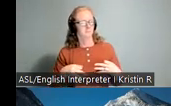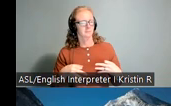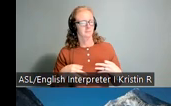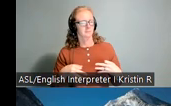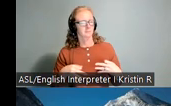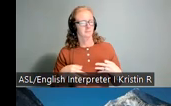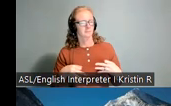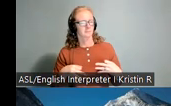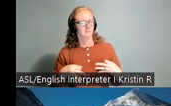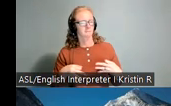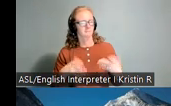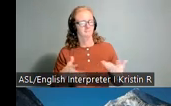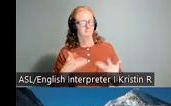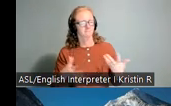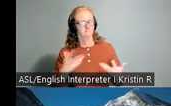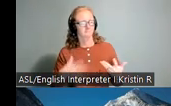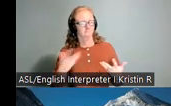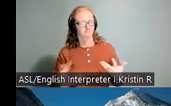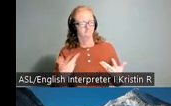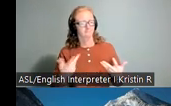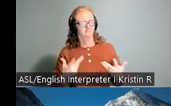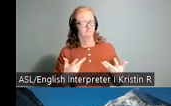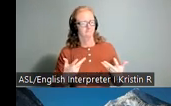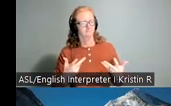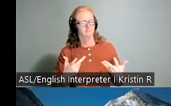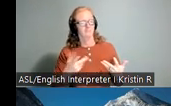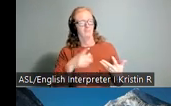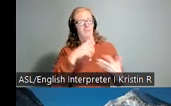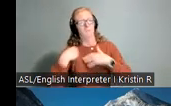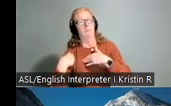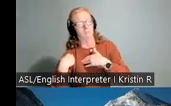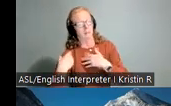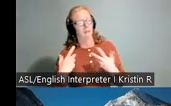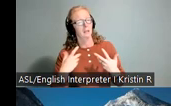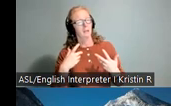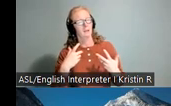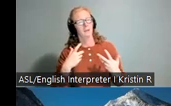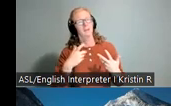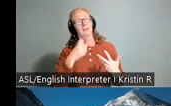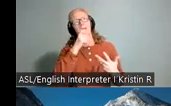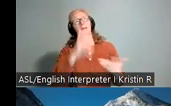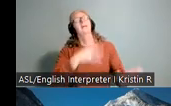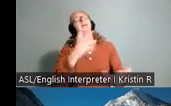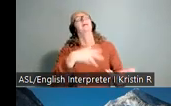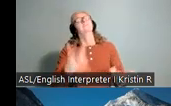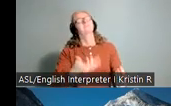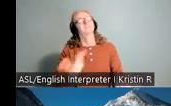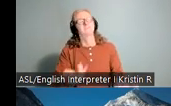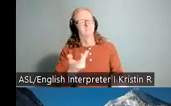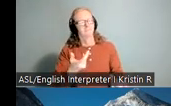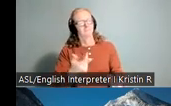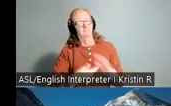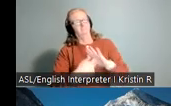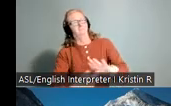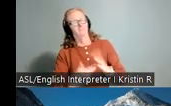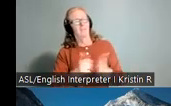explaining the weight of not the weight, but the, you know, the fact that the